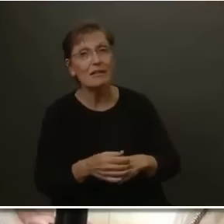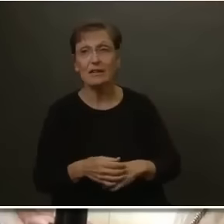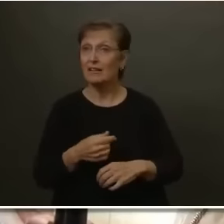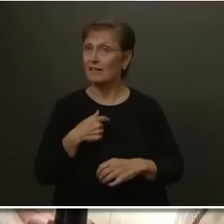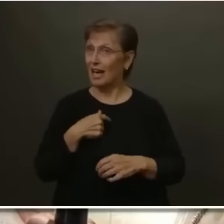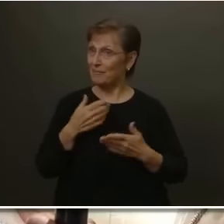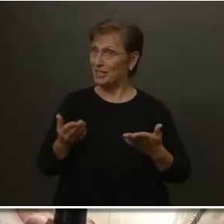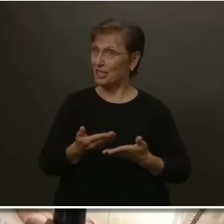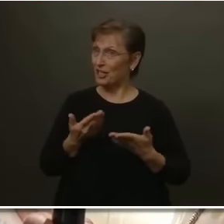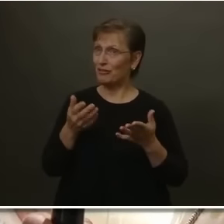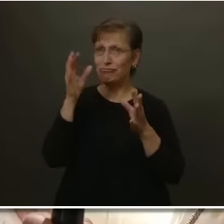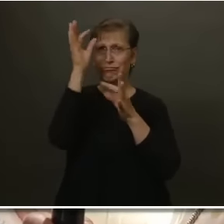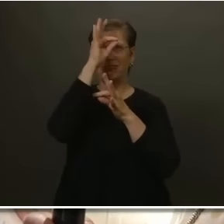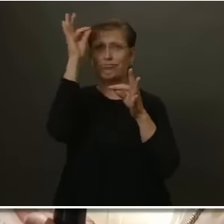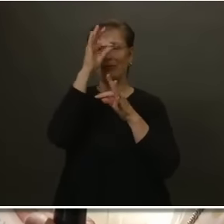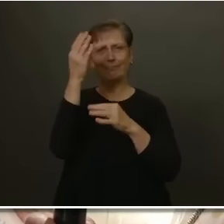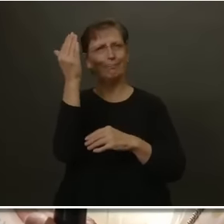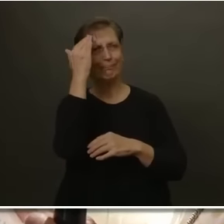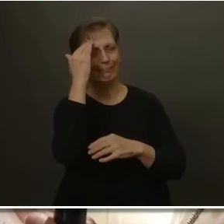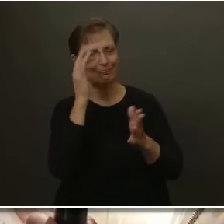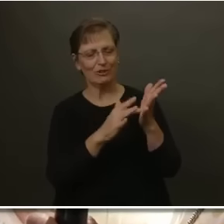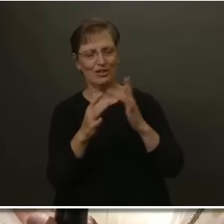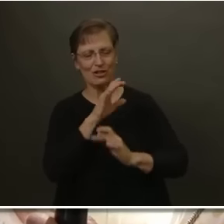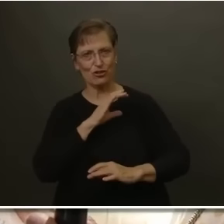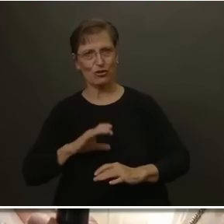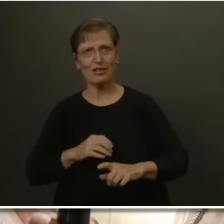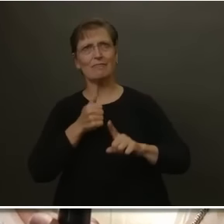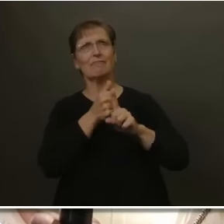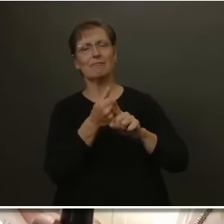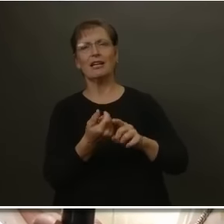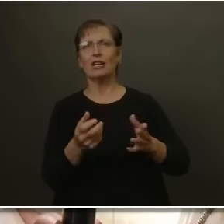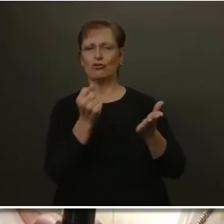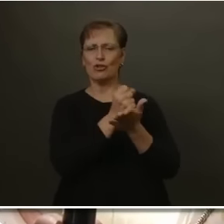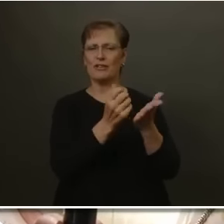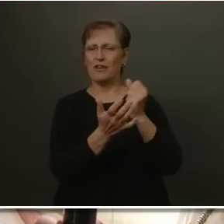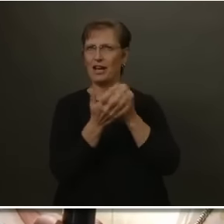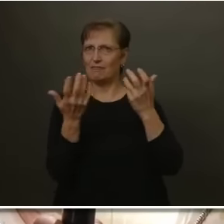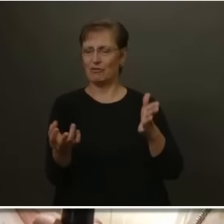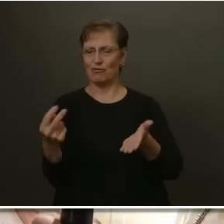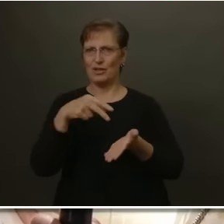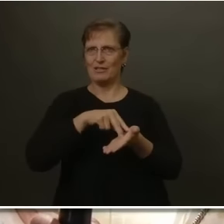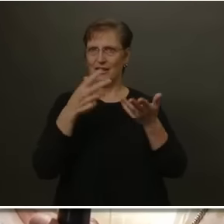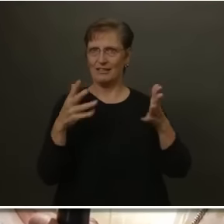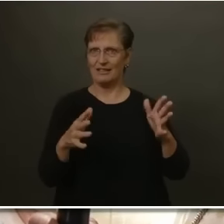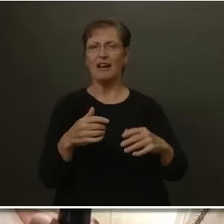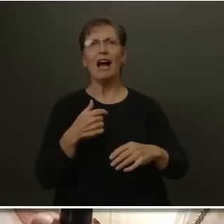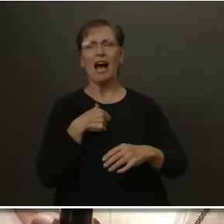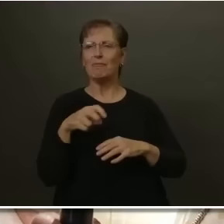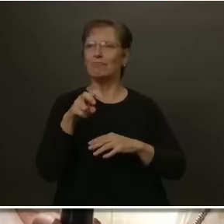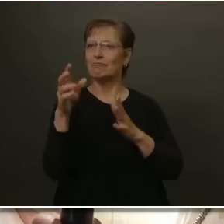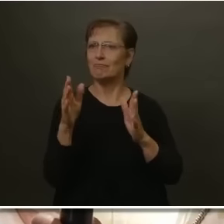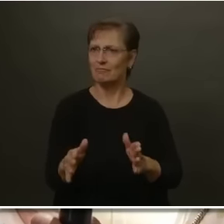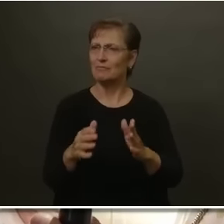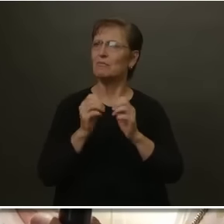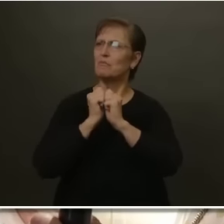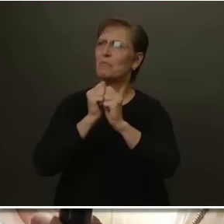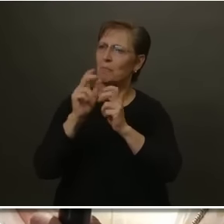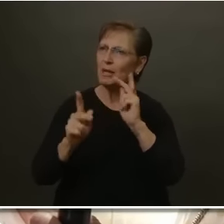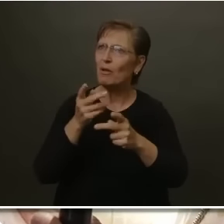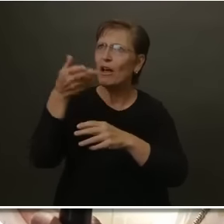except Jesus Christ, crucified and risen. I come as a pilgrim to be in prayer with people of God in order to